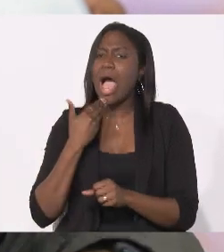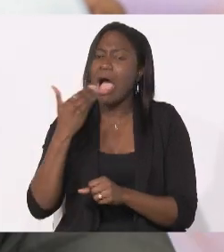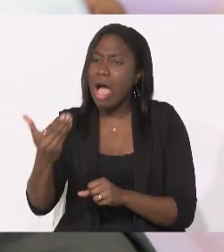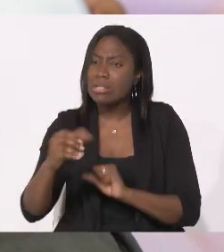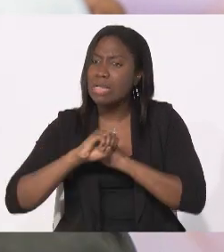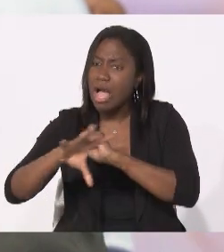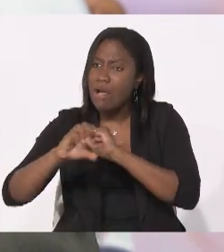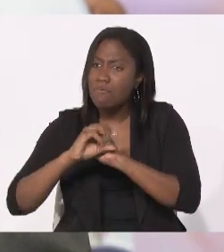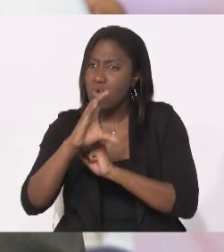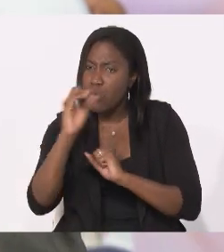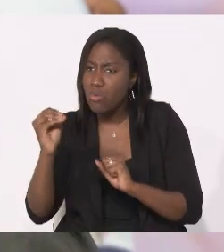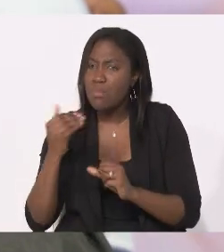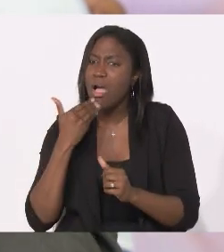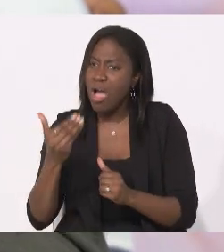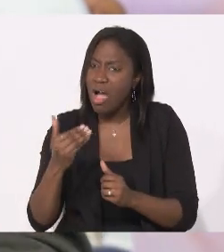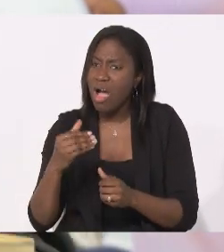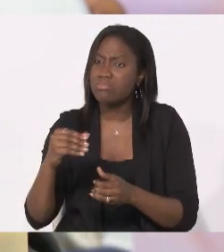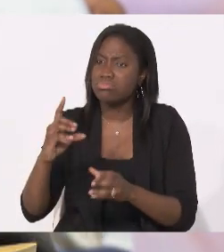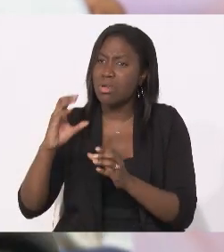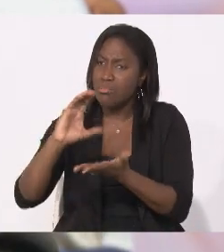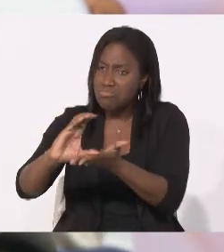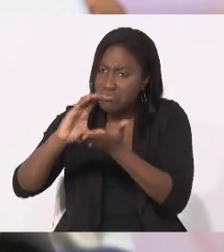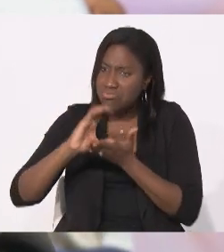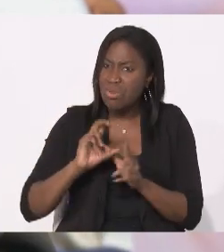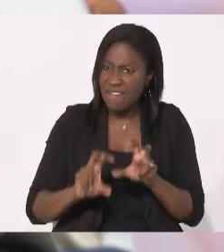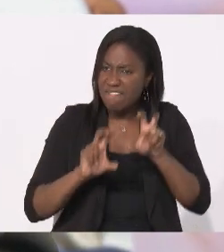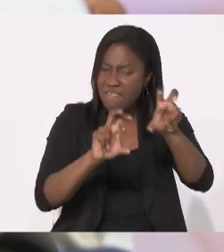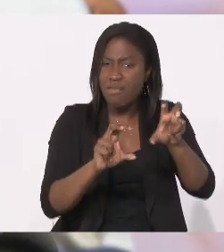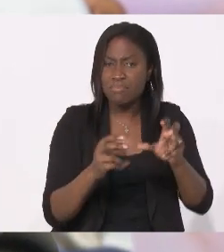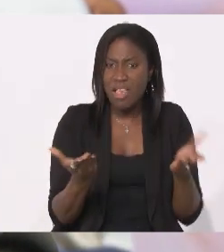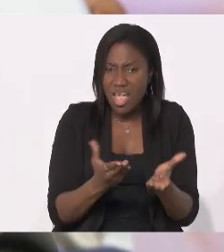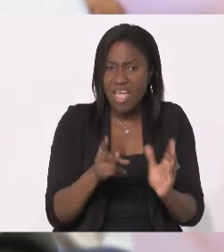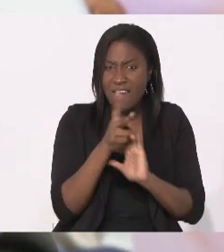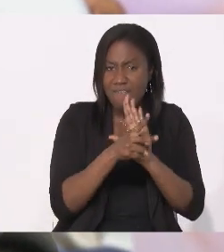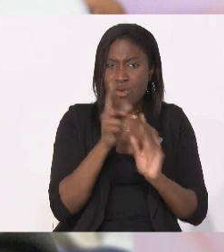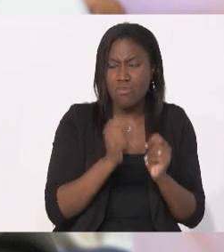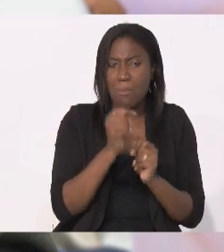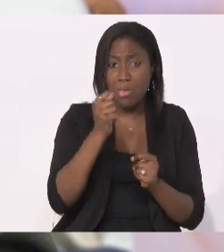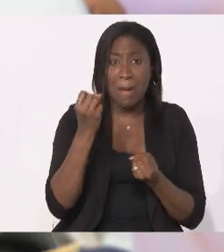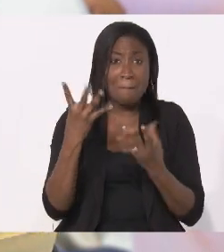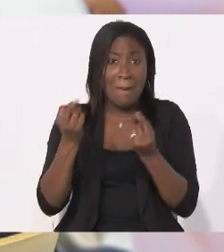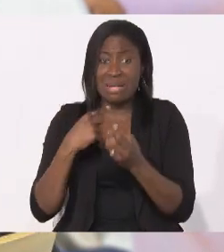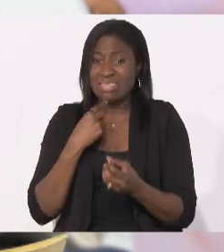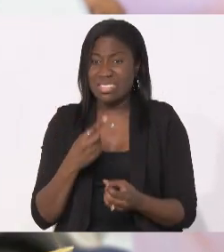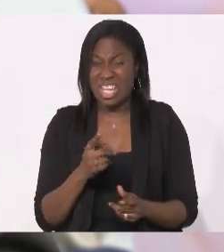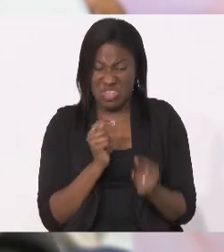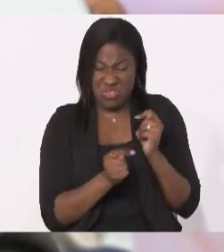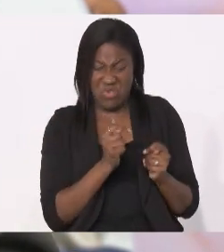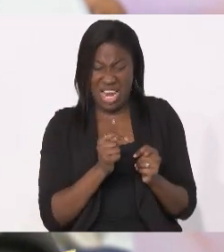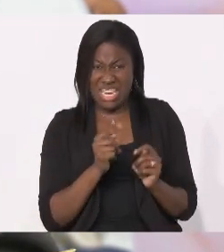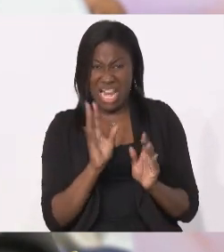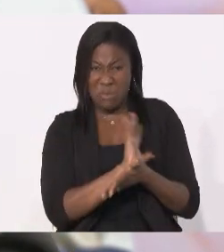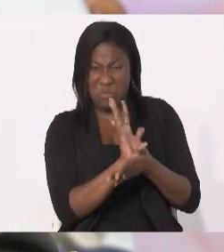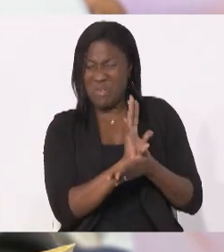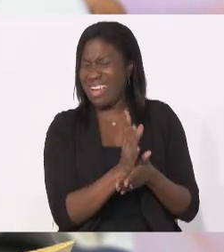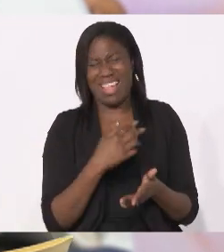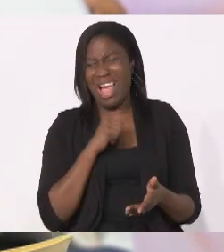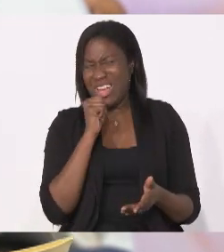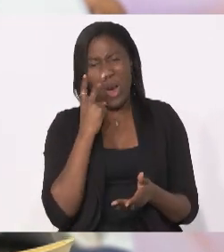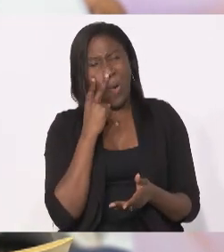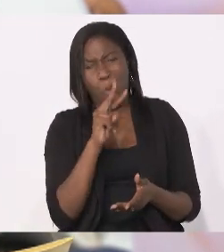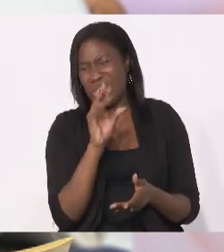country and western and all sorts of other things. Yes. And there are people, and the things that really get